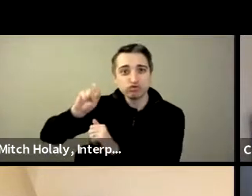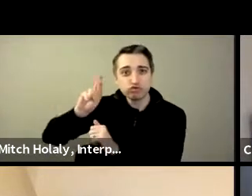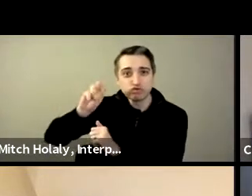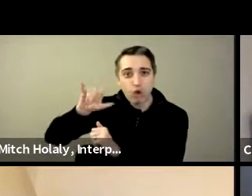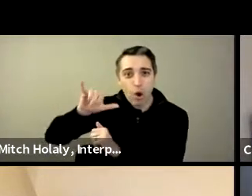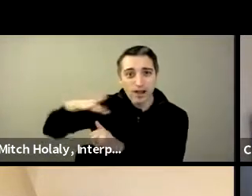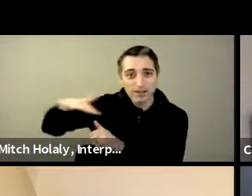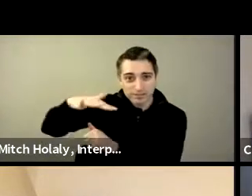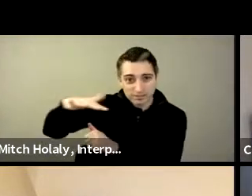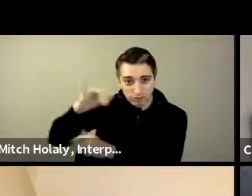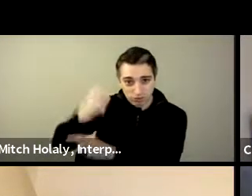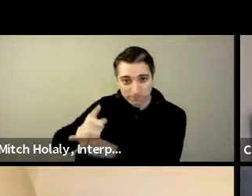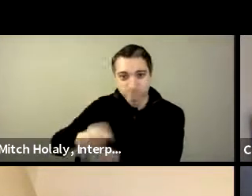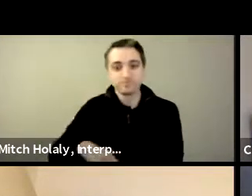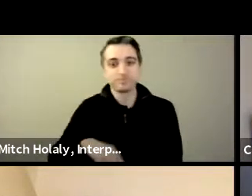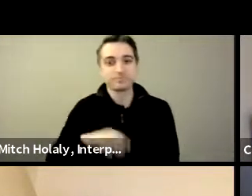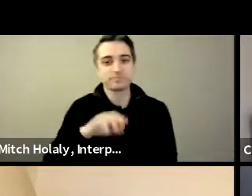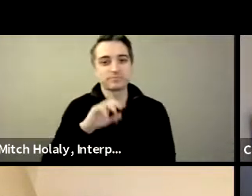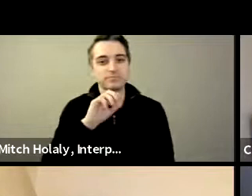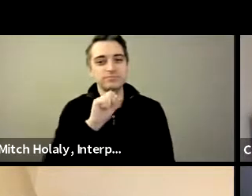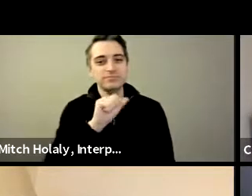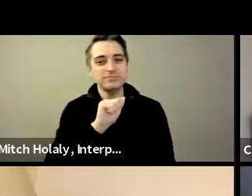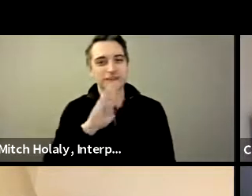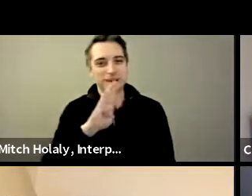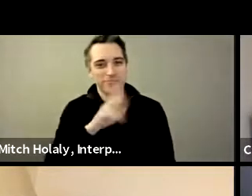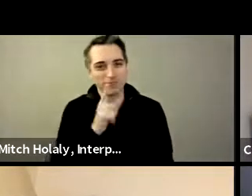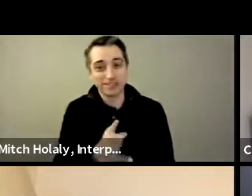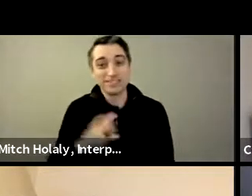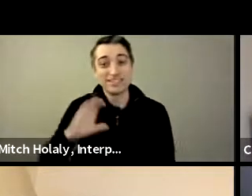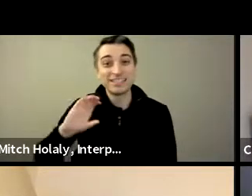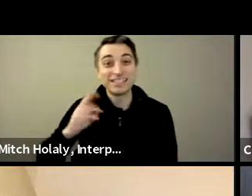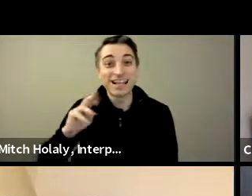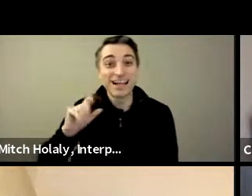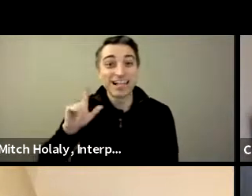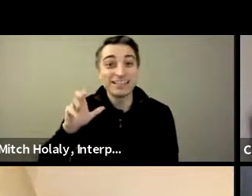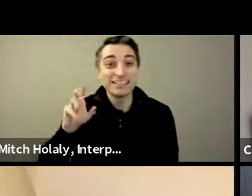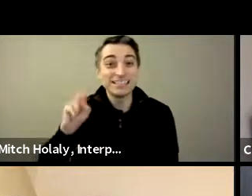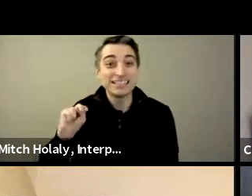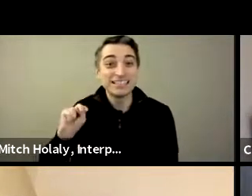is accurate. I have to tell you, the Chaldean community,